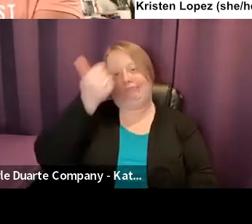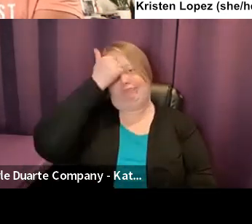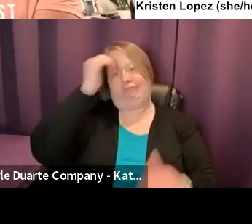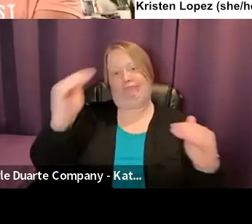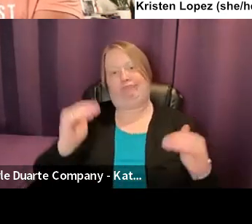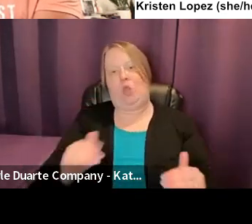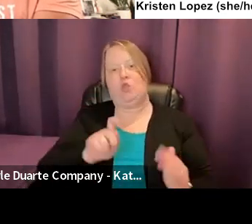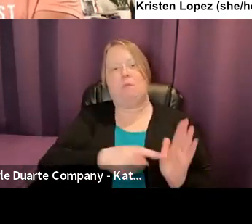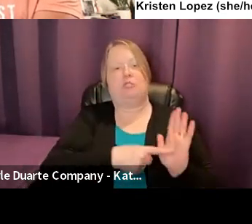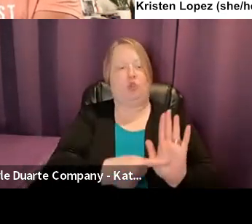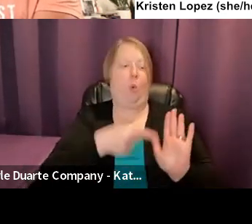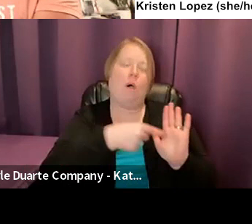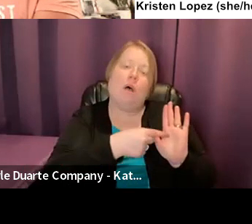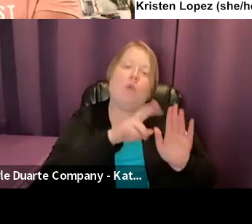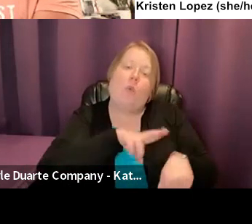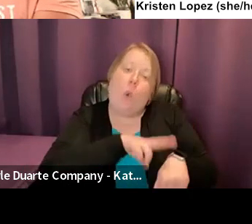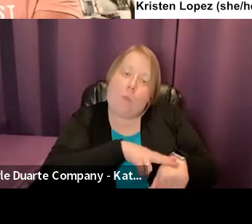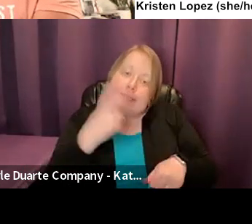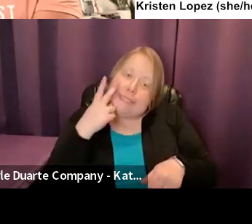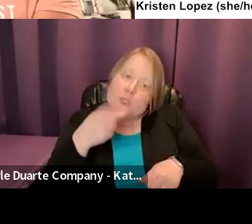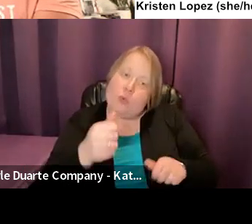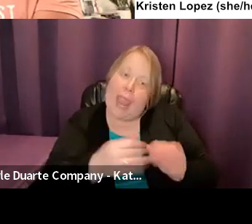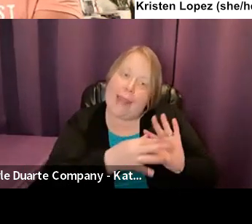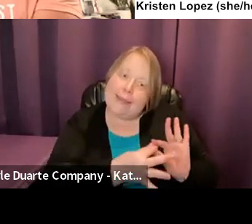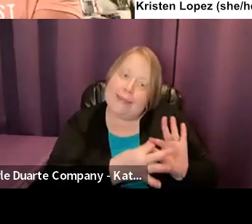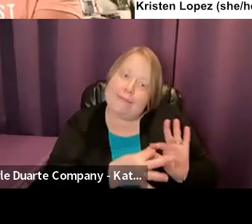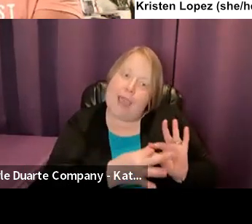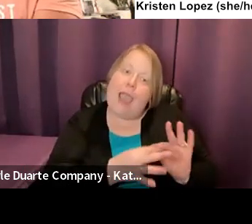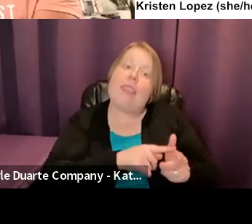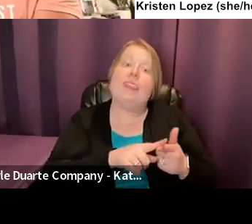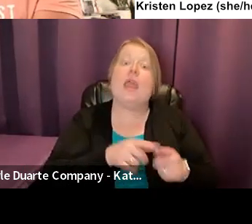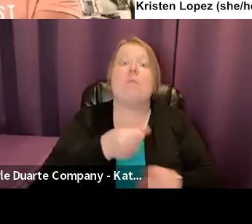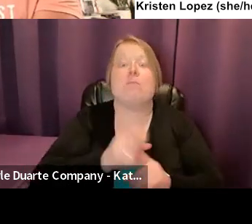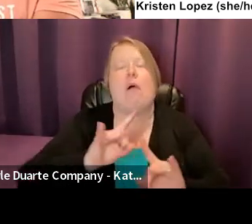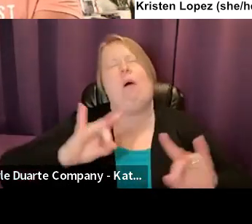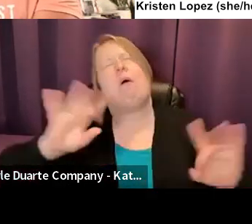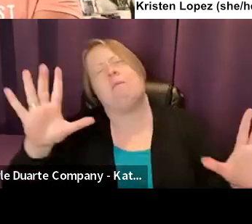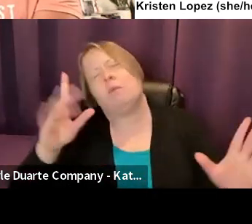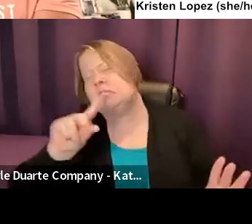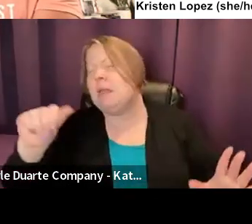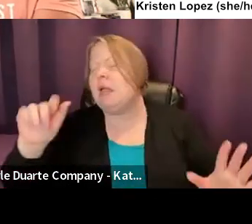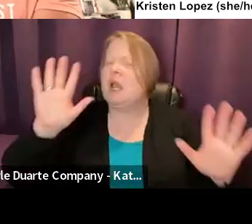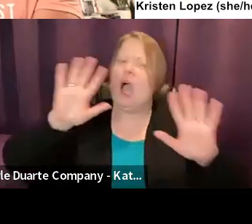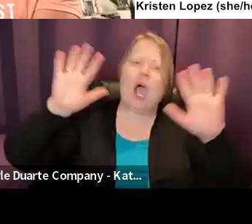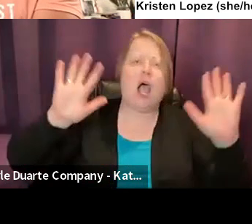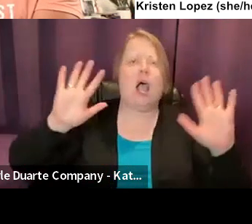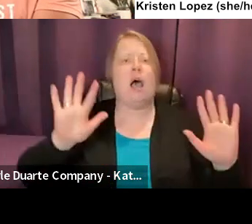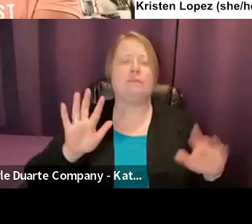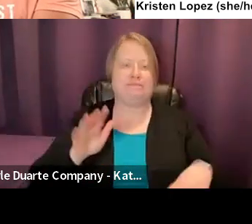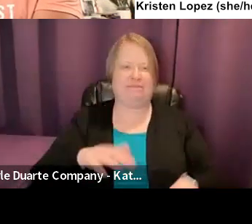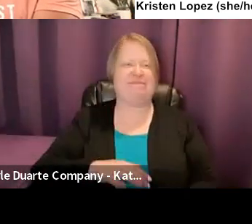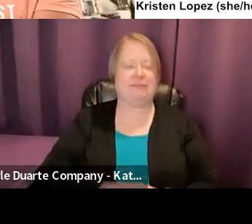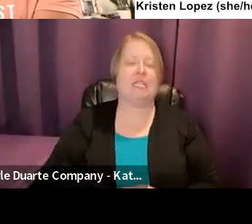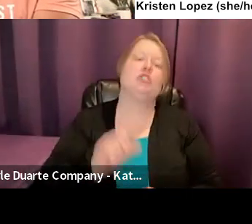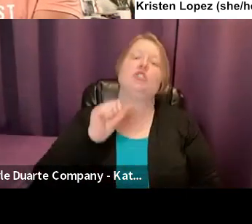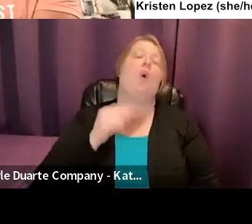the audience will identify them with them before they're struck down by this horrible thing known as disability. And so, you know, growing